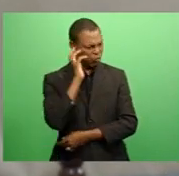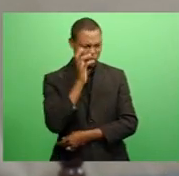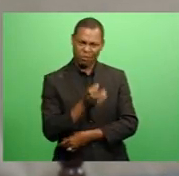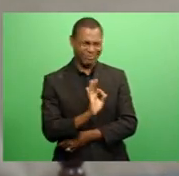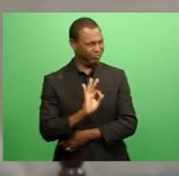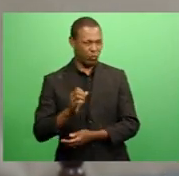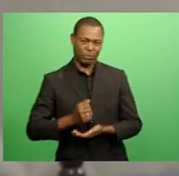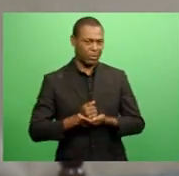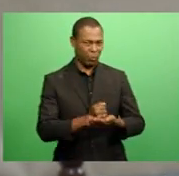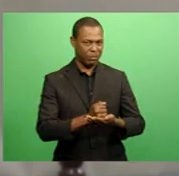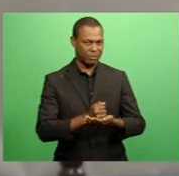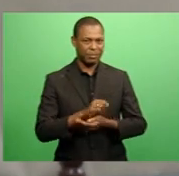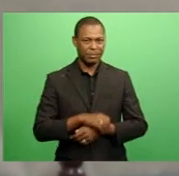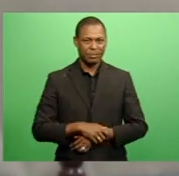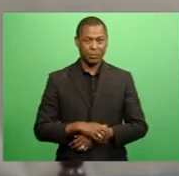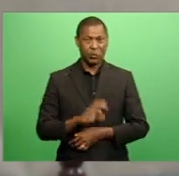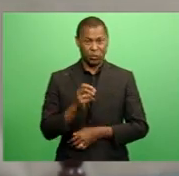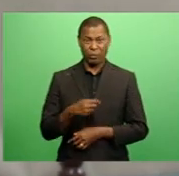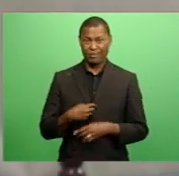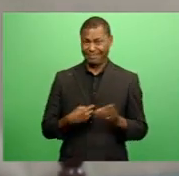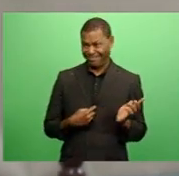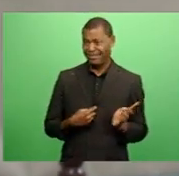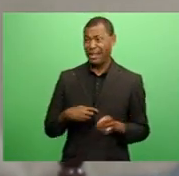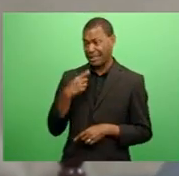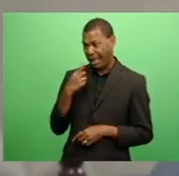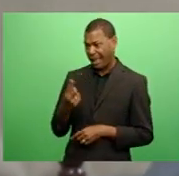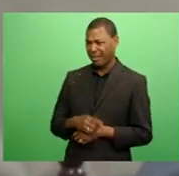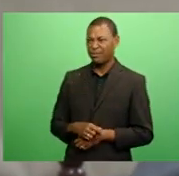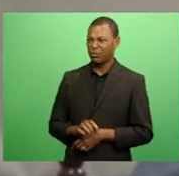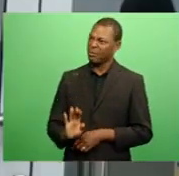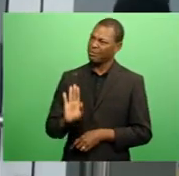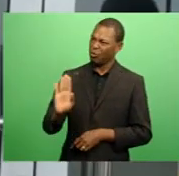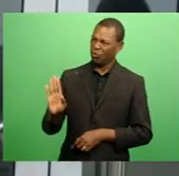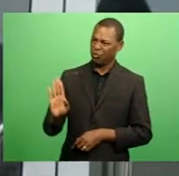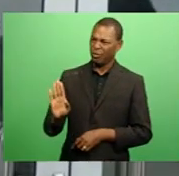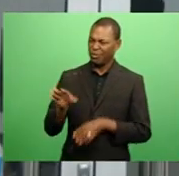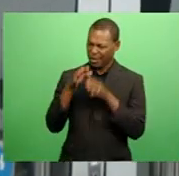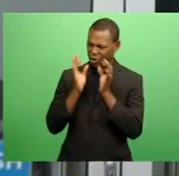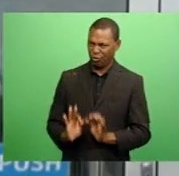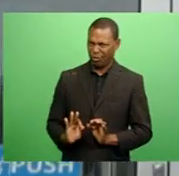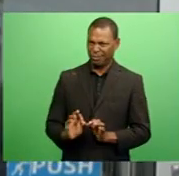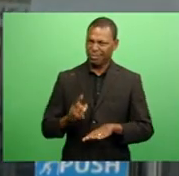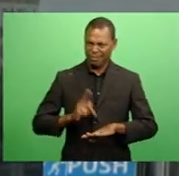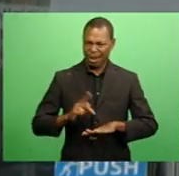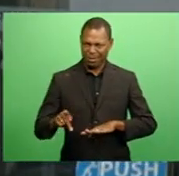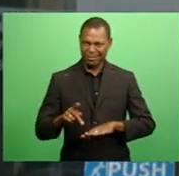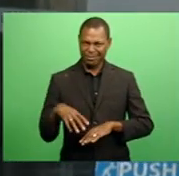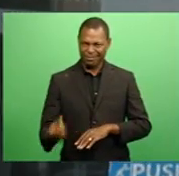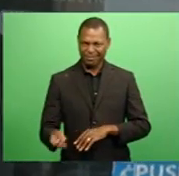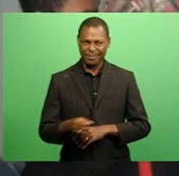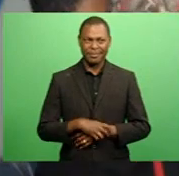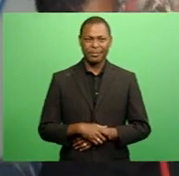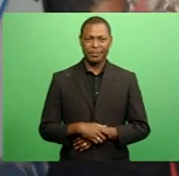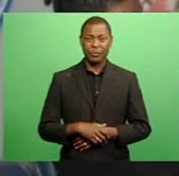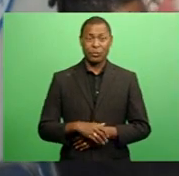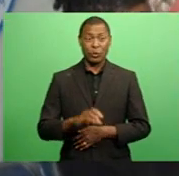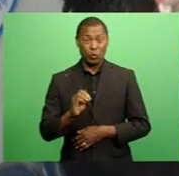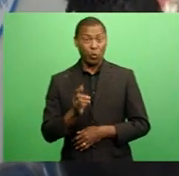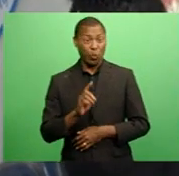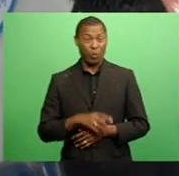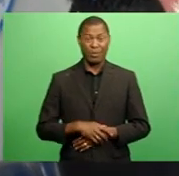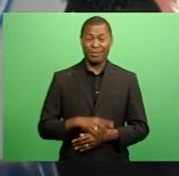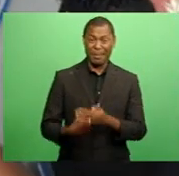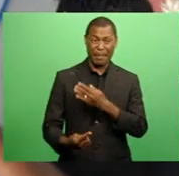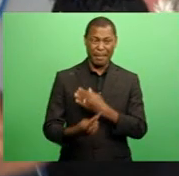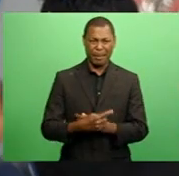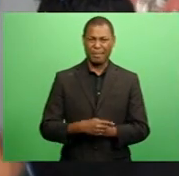it. So I said, that is your call. Of course, you are in Parliament. Saneem adds the conduct of elections must be taken out